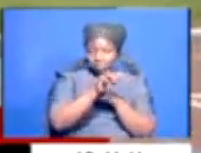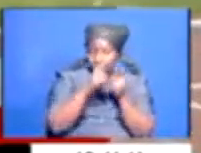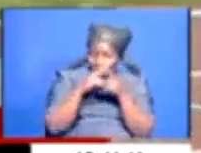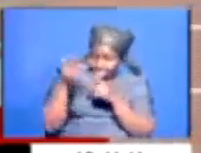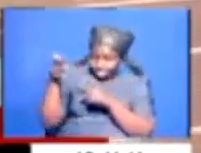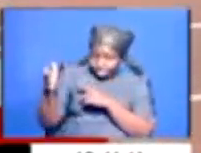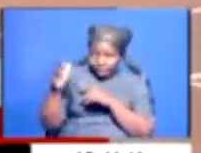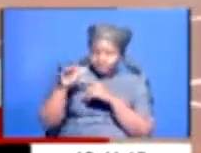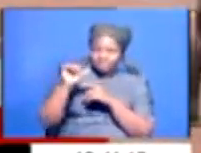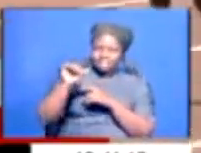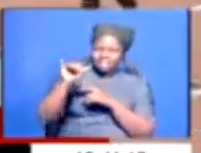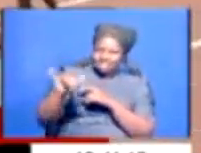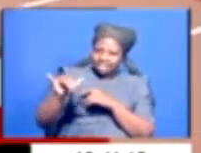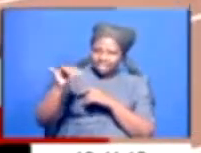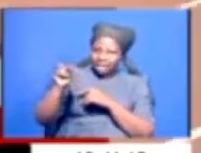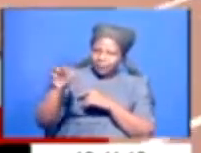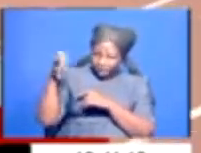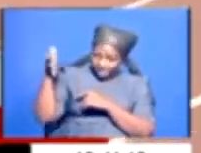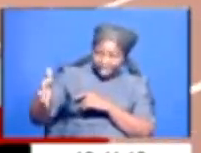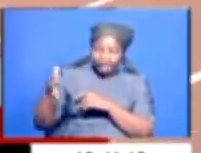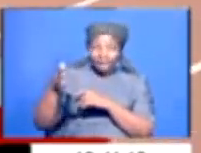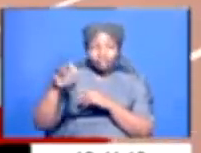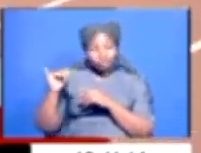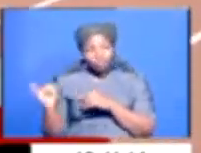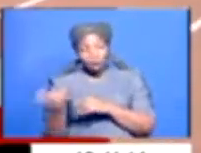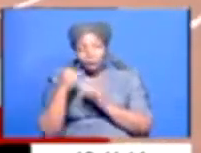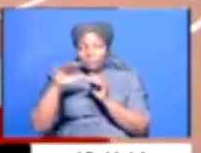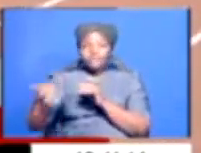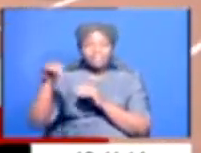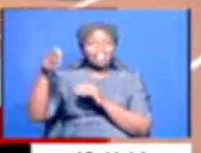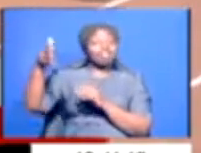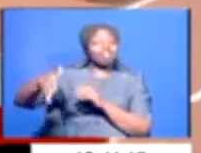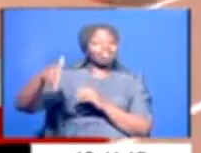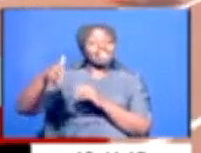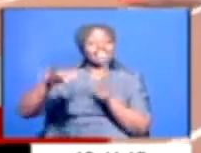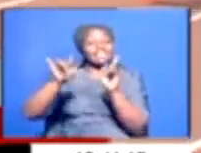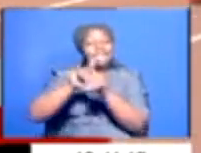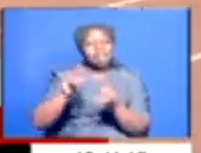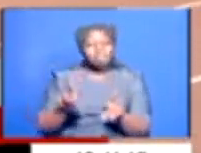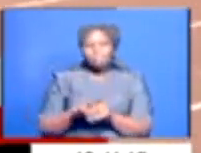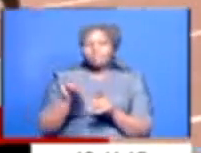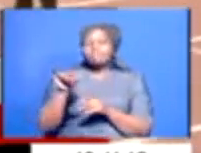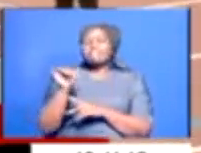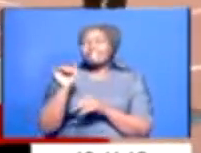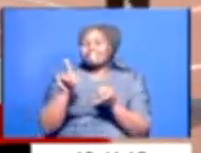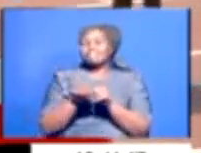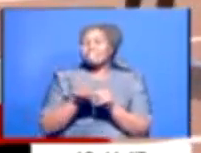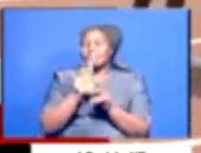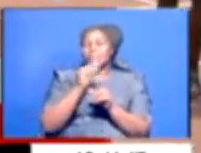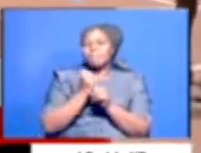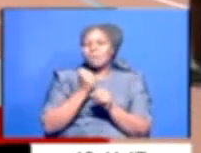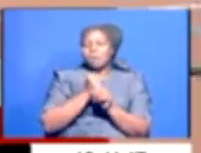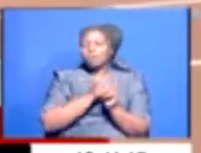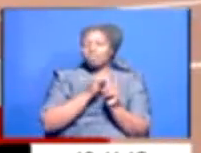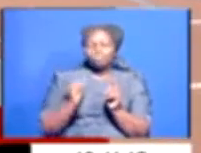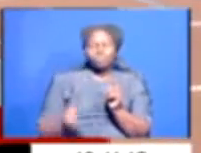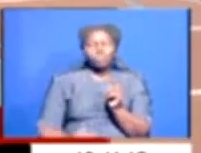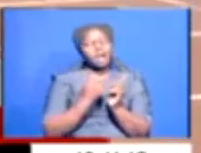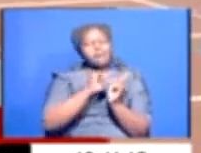like they are like a source of living to them. You wake up, you go and train,